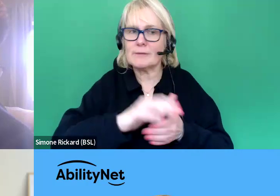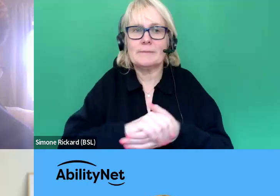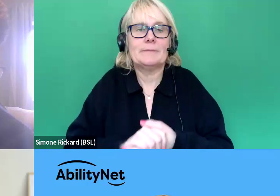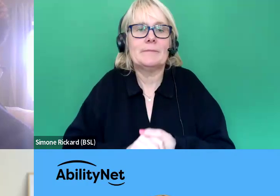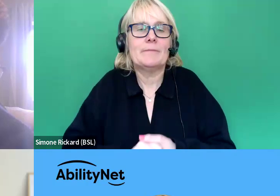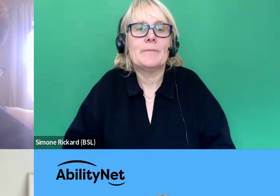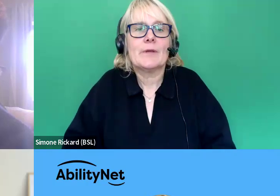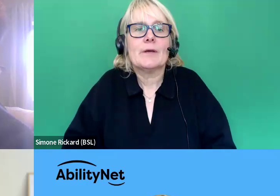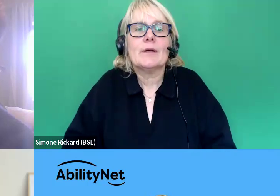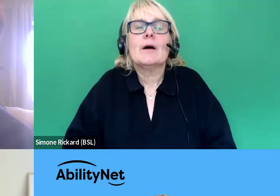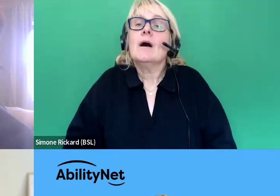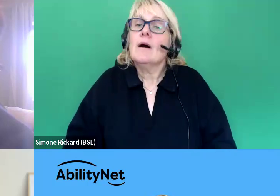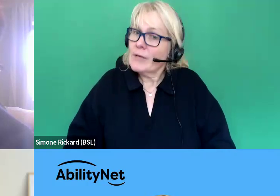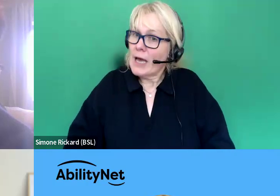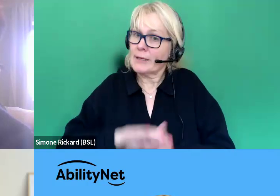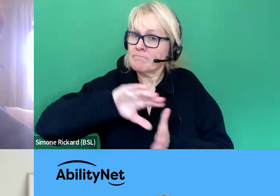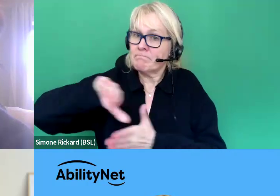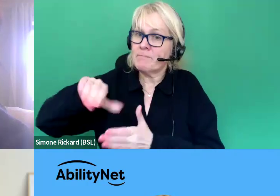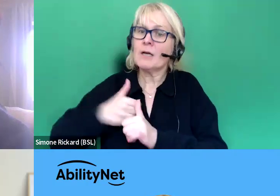Then let's talk about support workers.